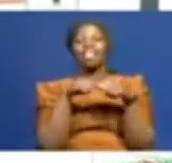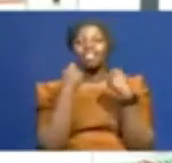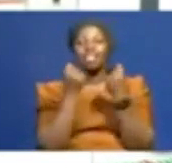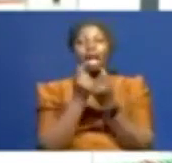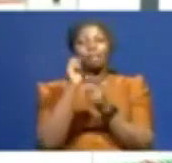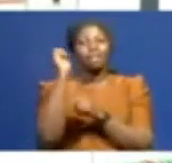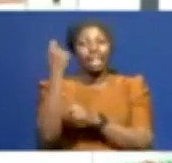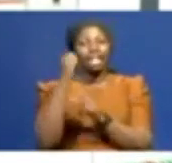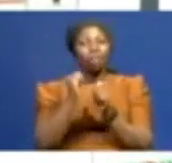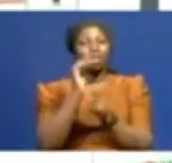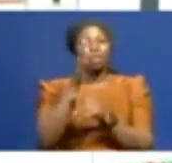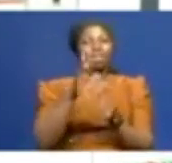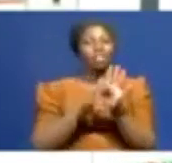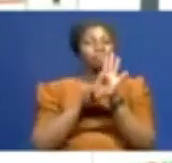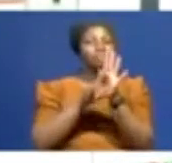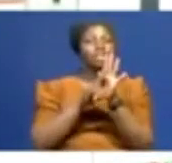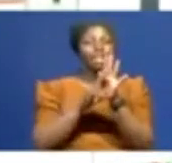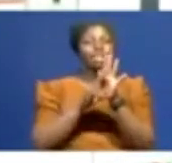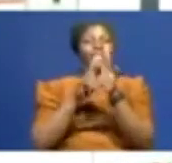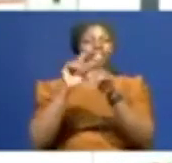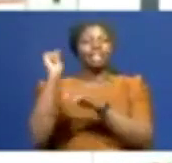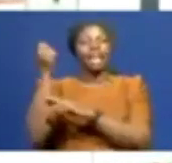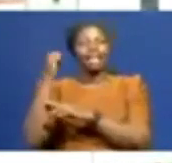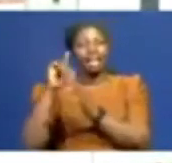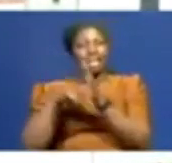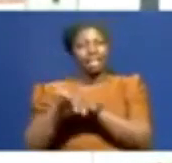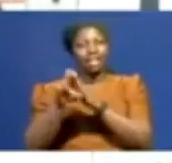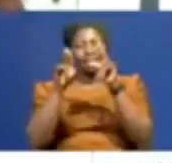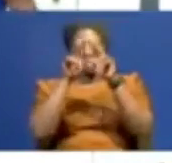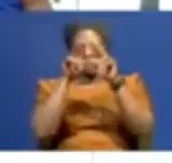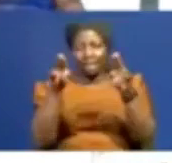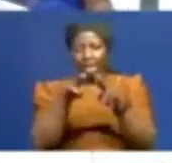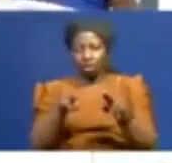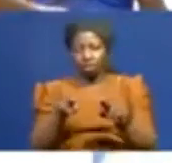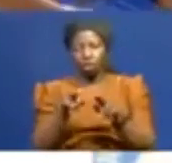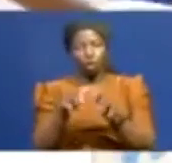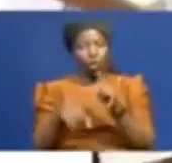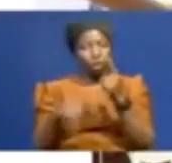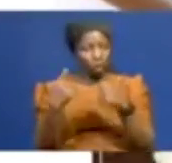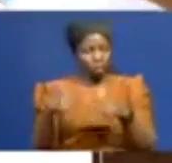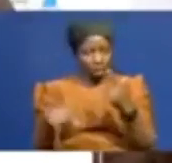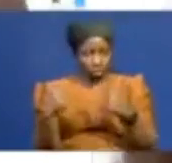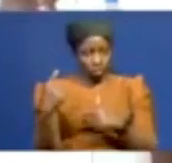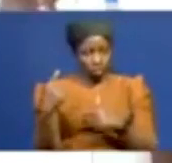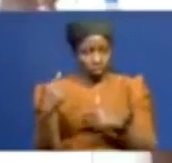kitakachowakilisha nchi kwenye michezo ya kimataifa. Daniel Mwendwa, Dira ya Magwiji.